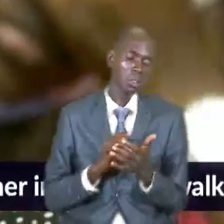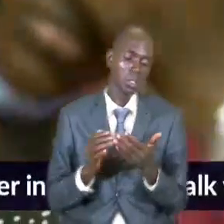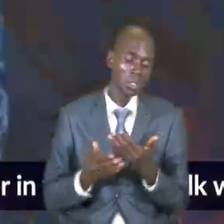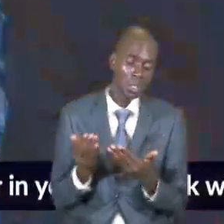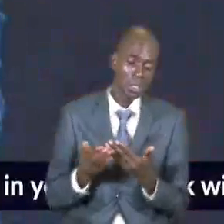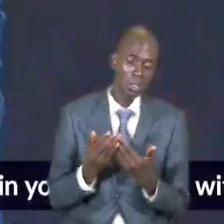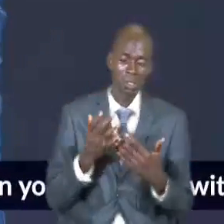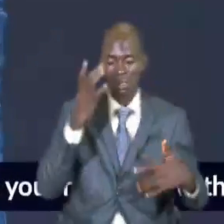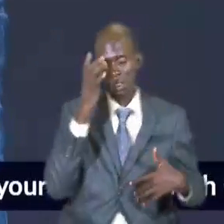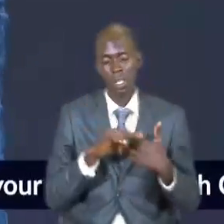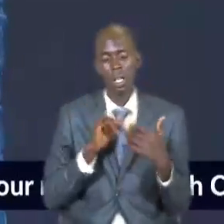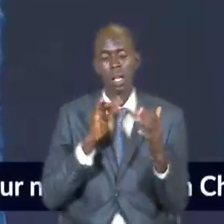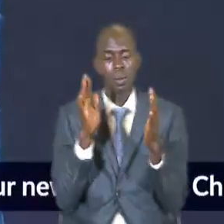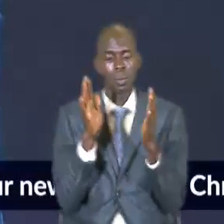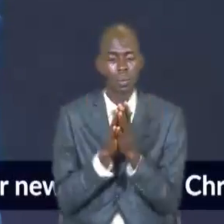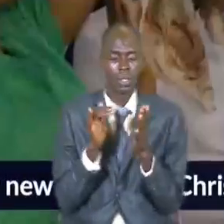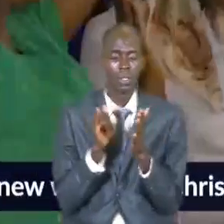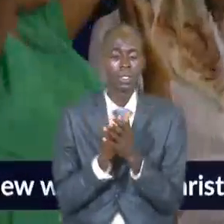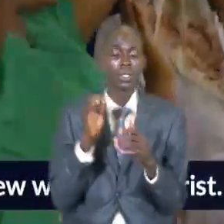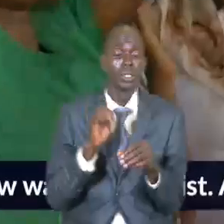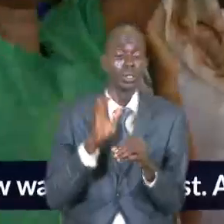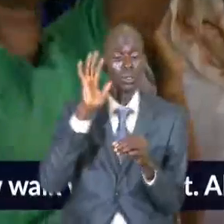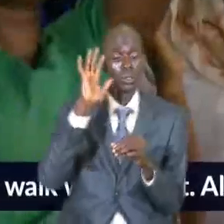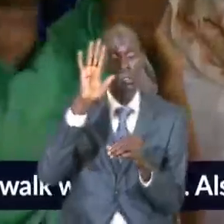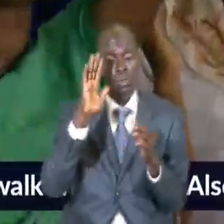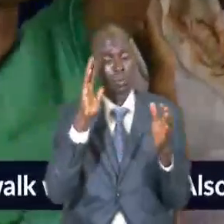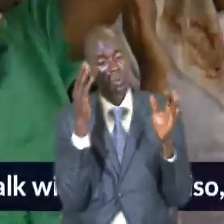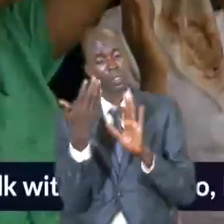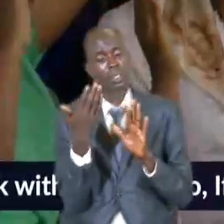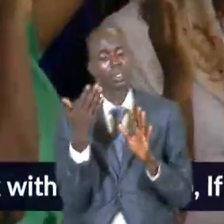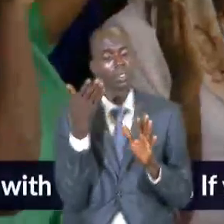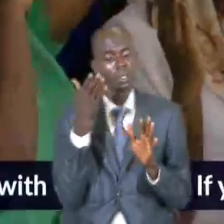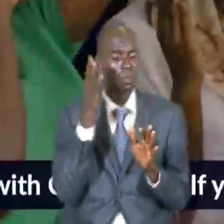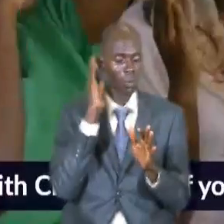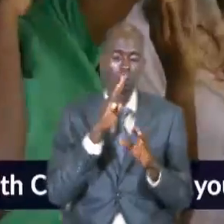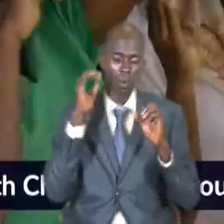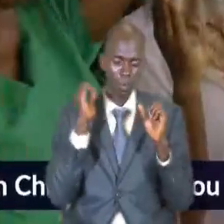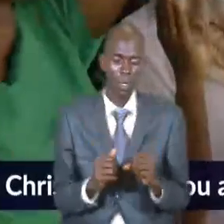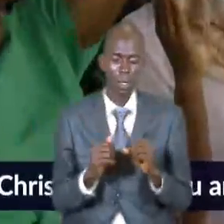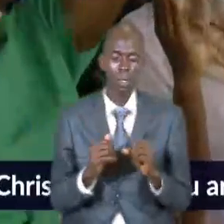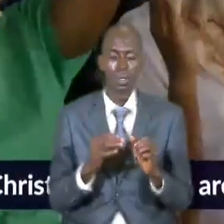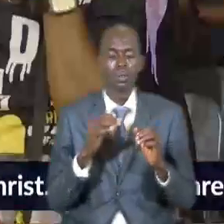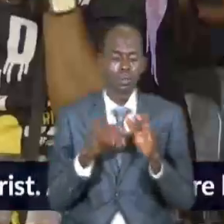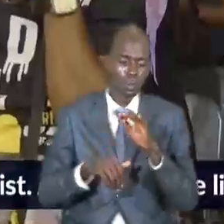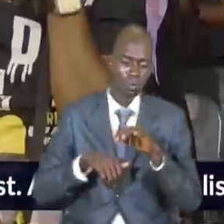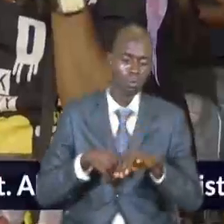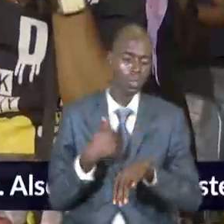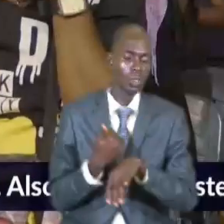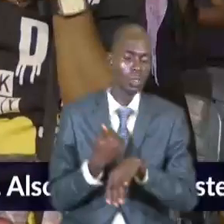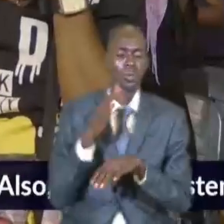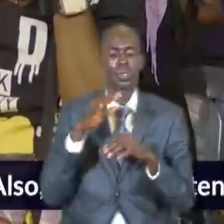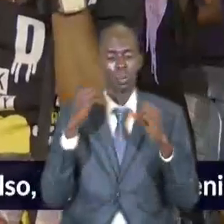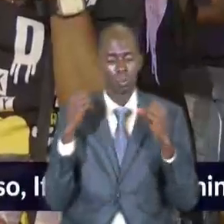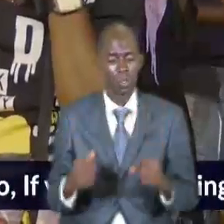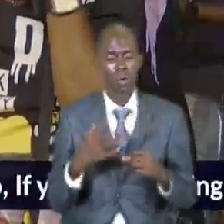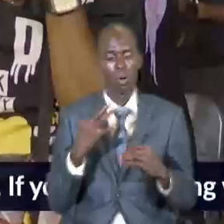presence, there must be power. Power manifestation. manifestation of healing, manifestation